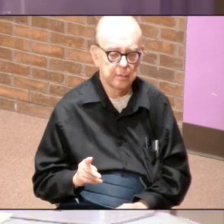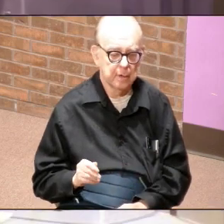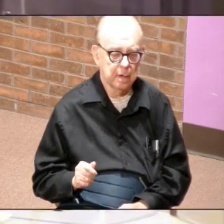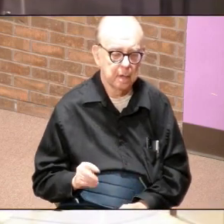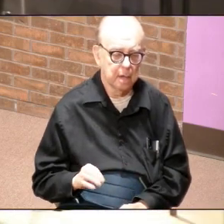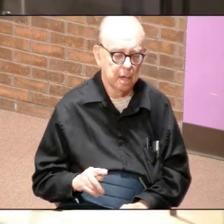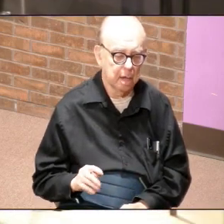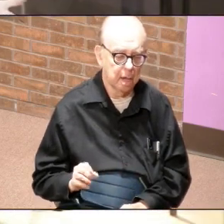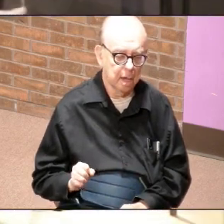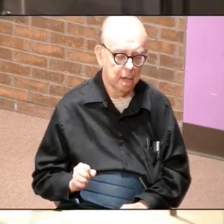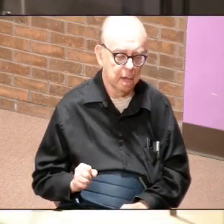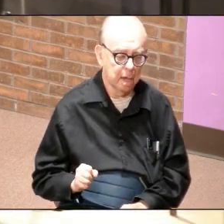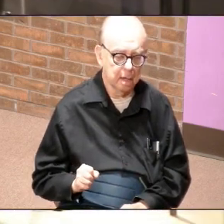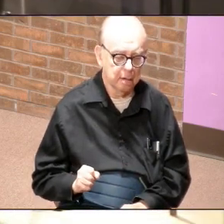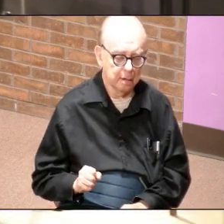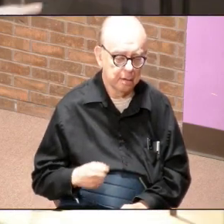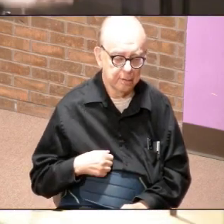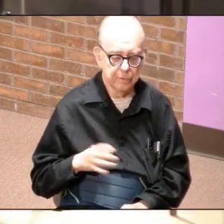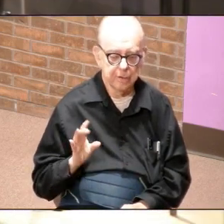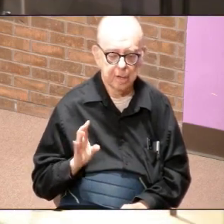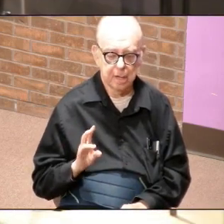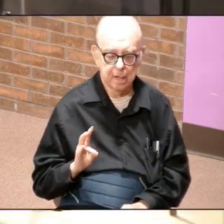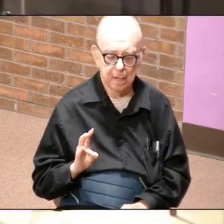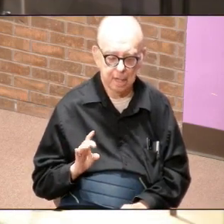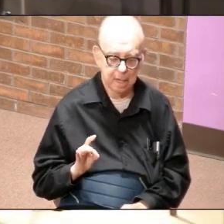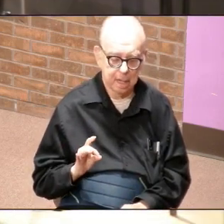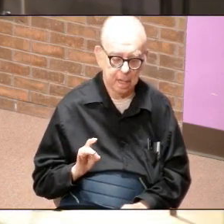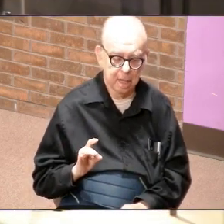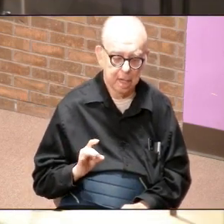nine. Or I'm sorry, there's only eight planets now because